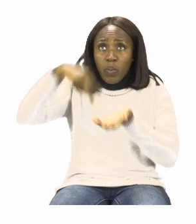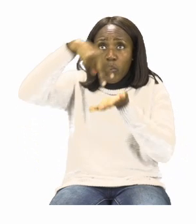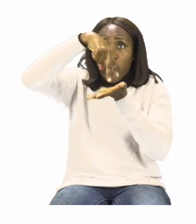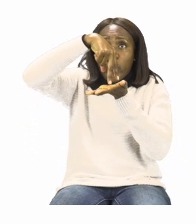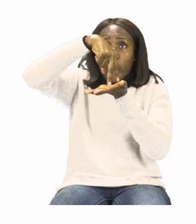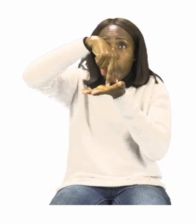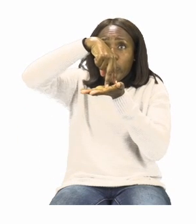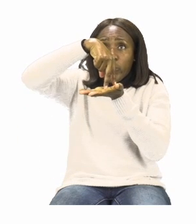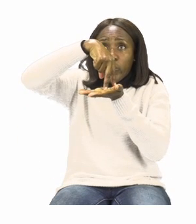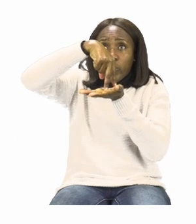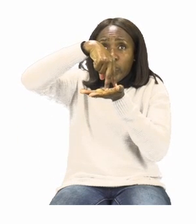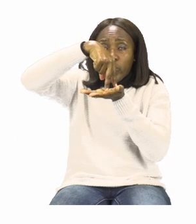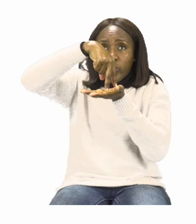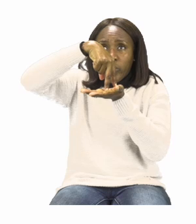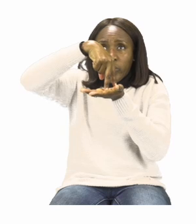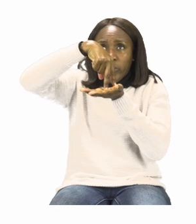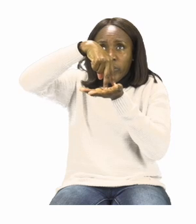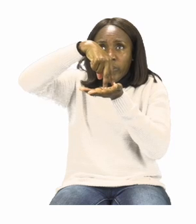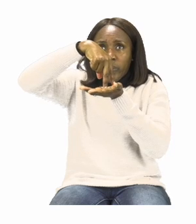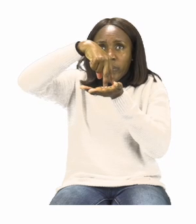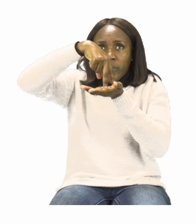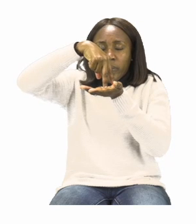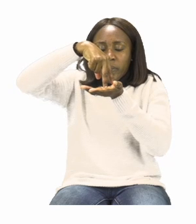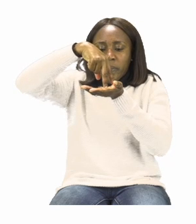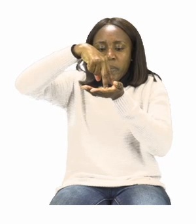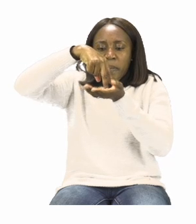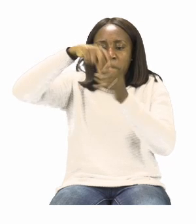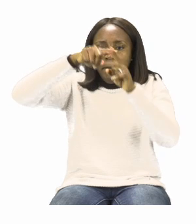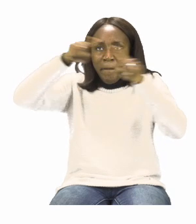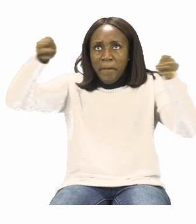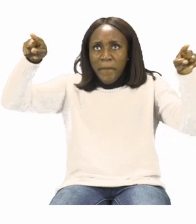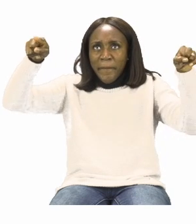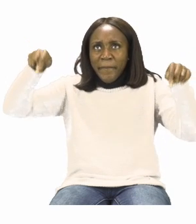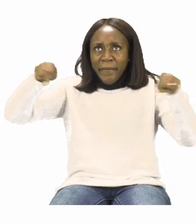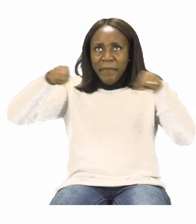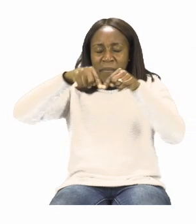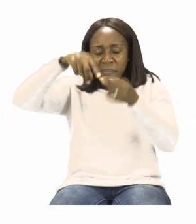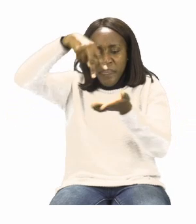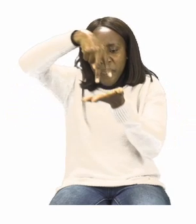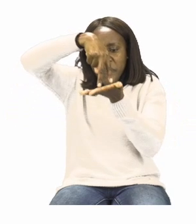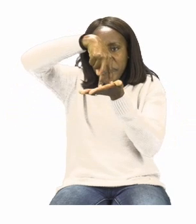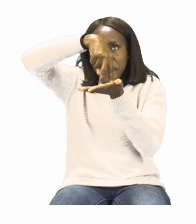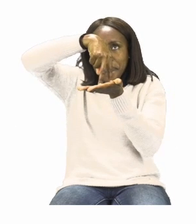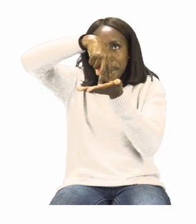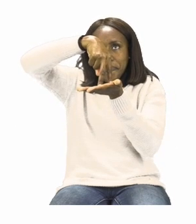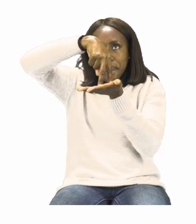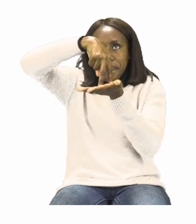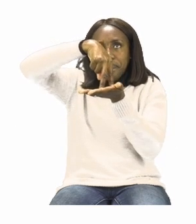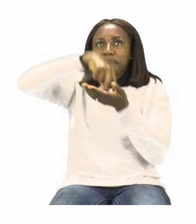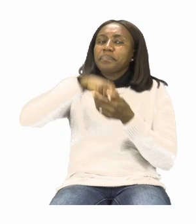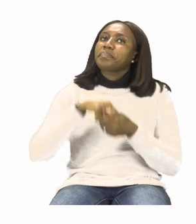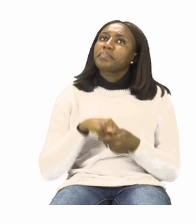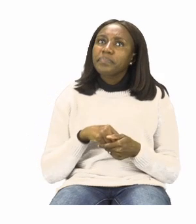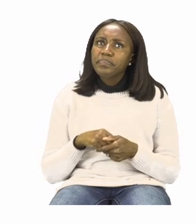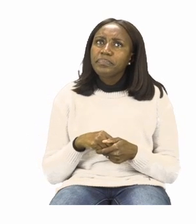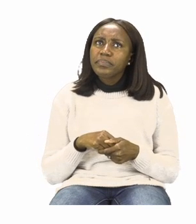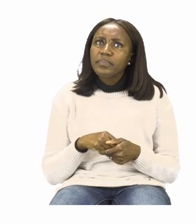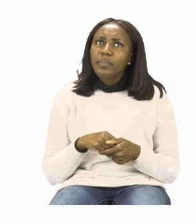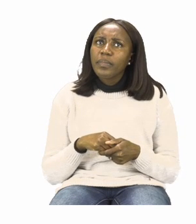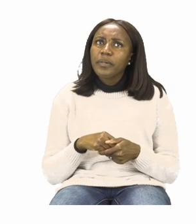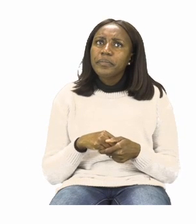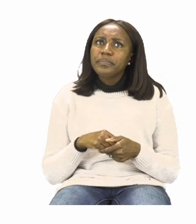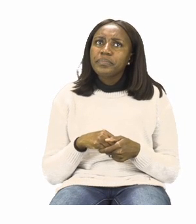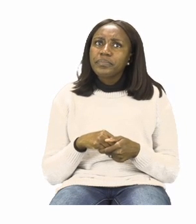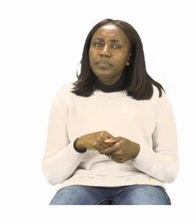standing on a shape. Now you will see that there are more of the